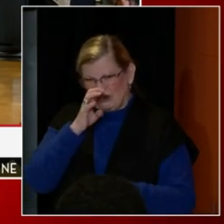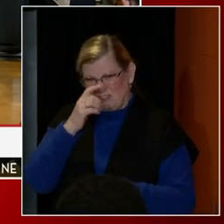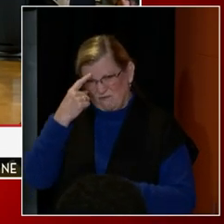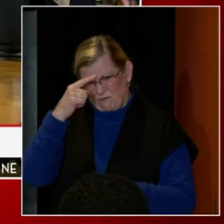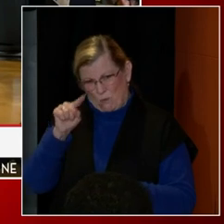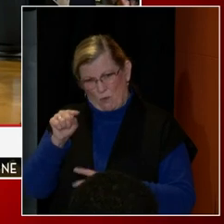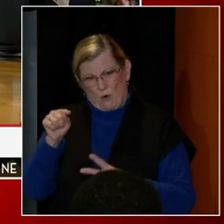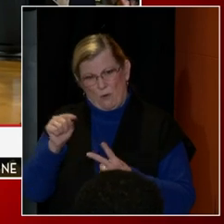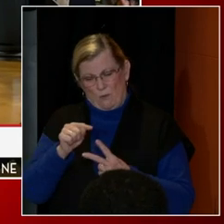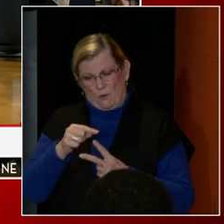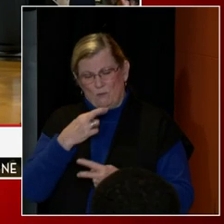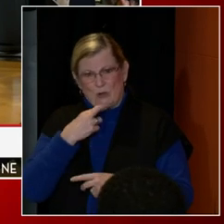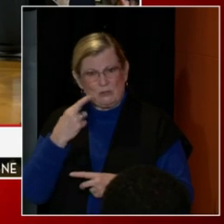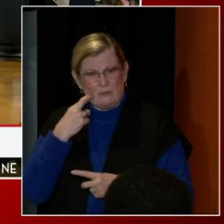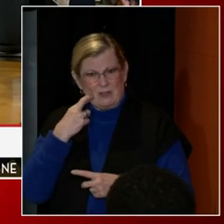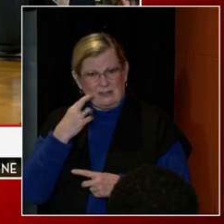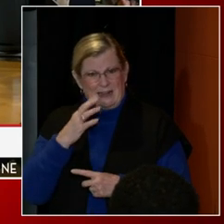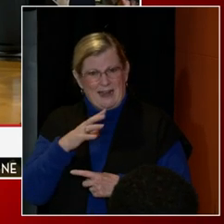churches?